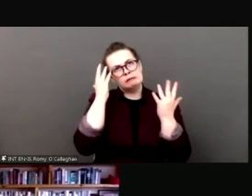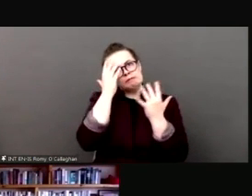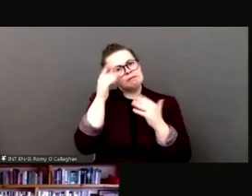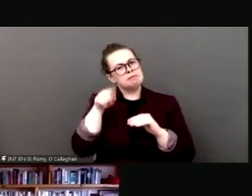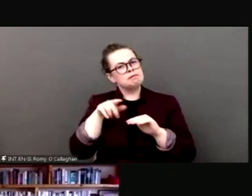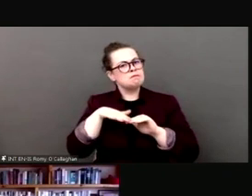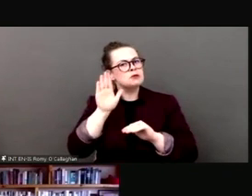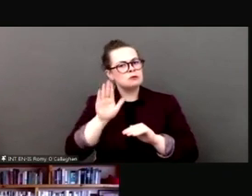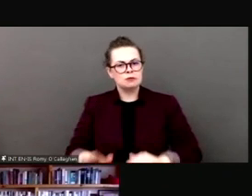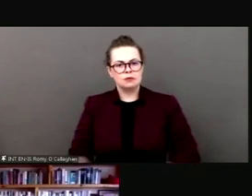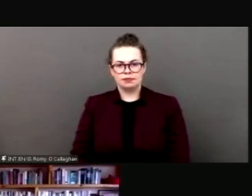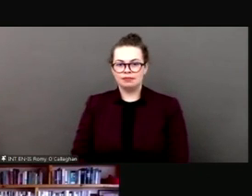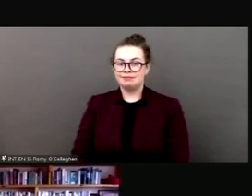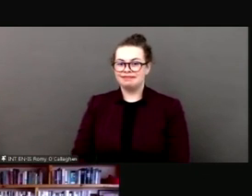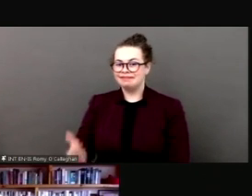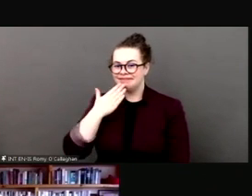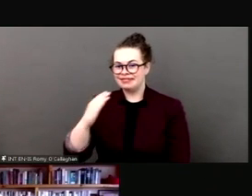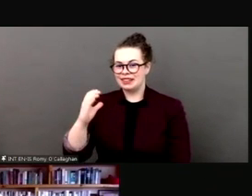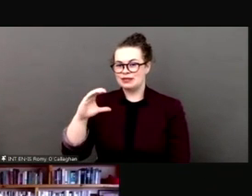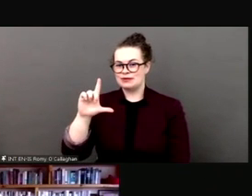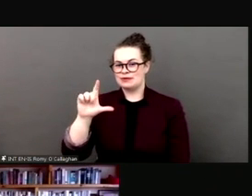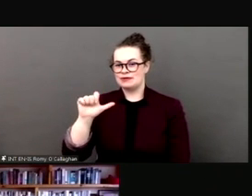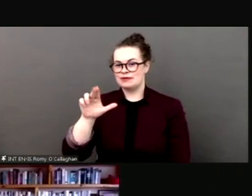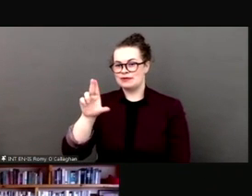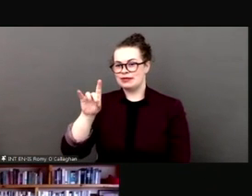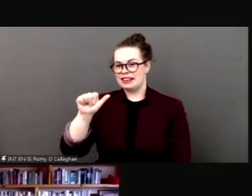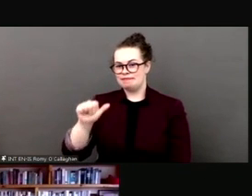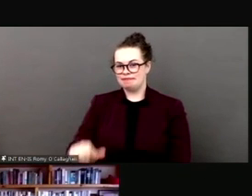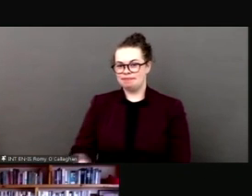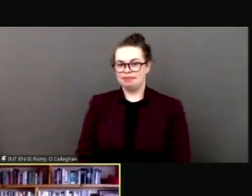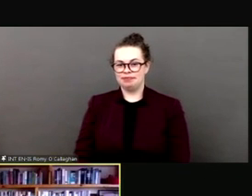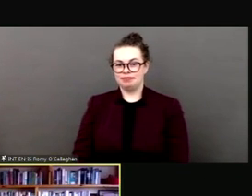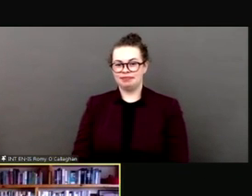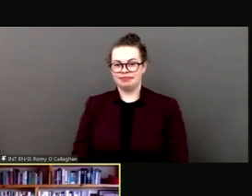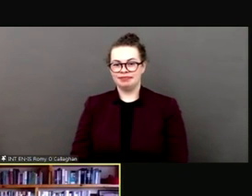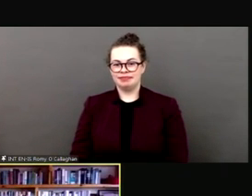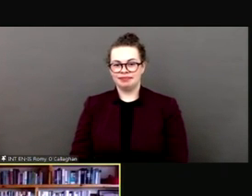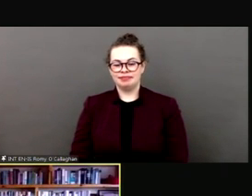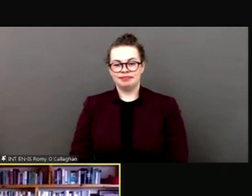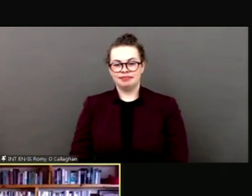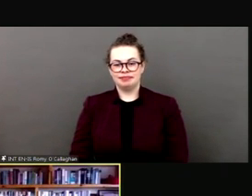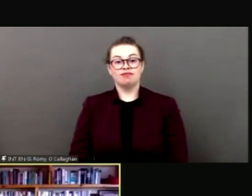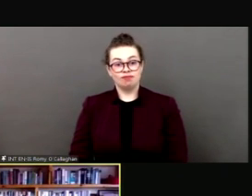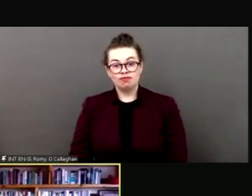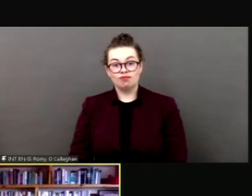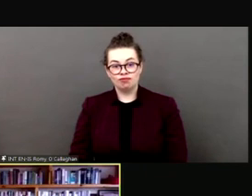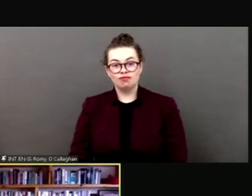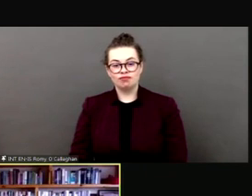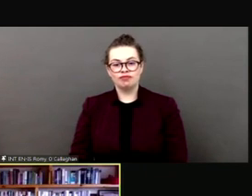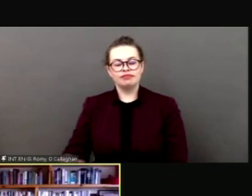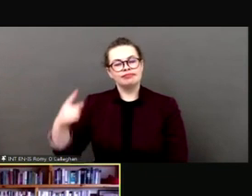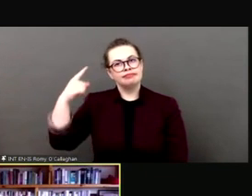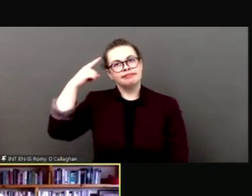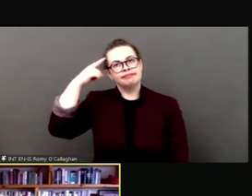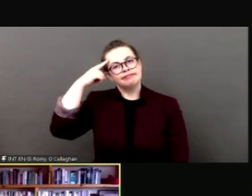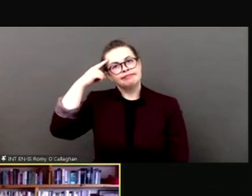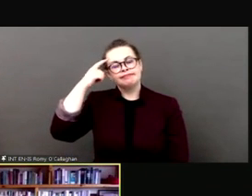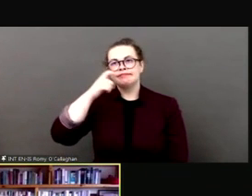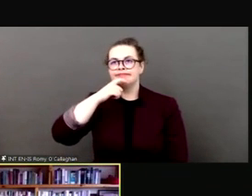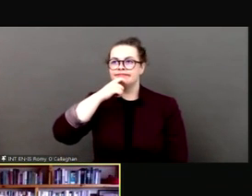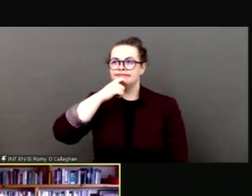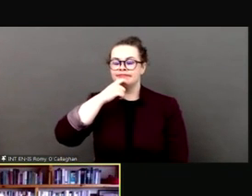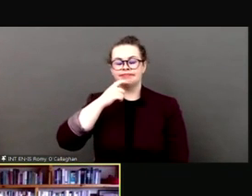important takeaways. Jared, up to you. Yeah, I think the centrality of